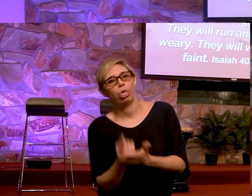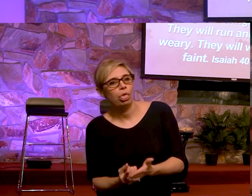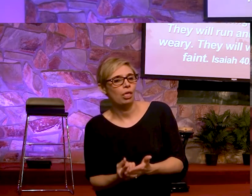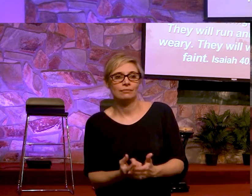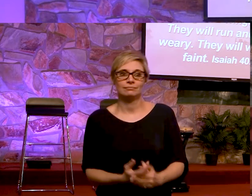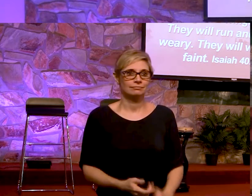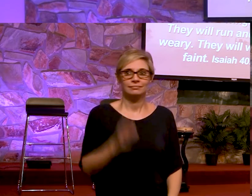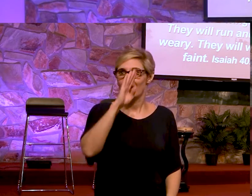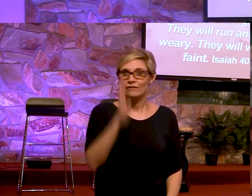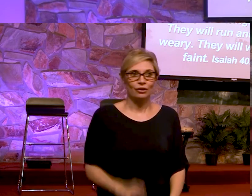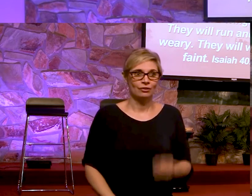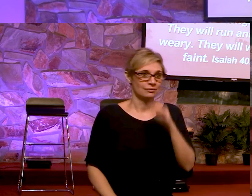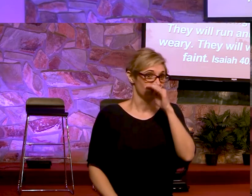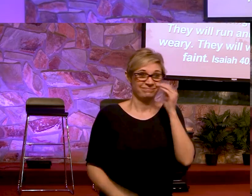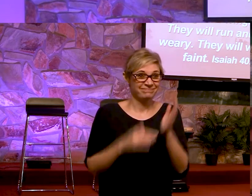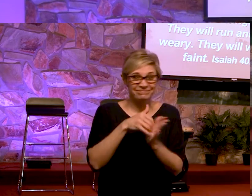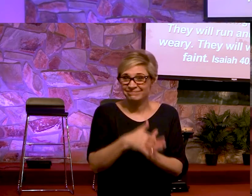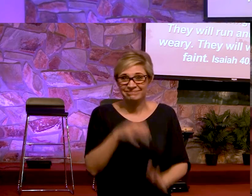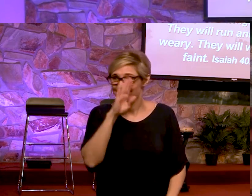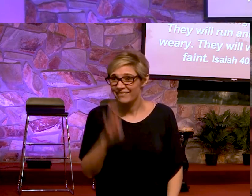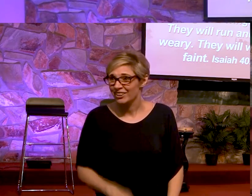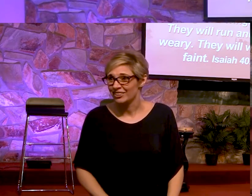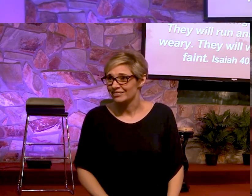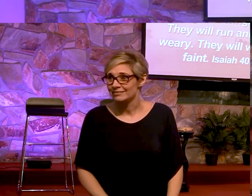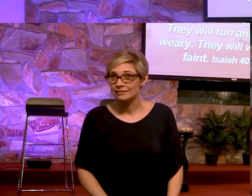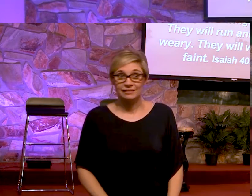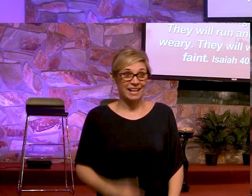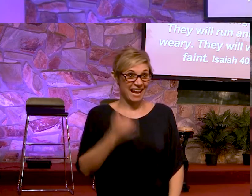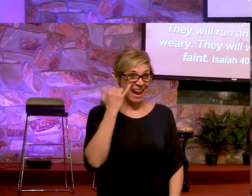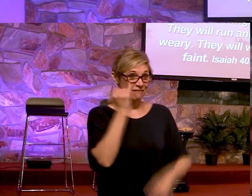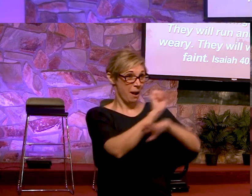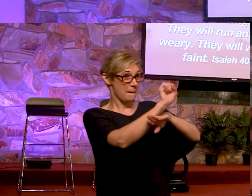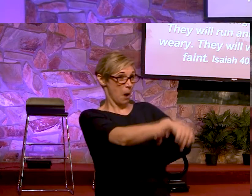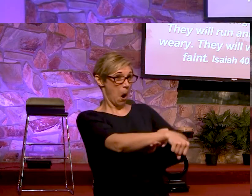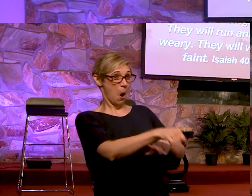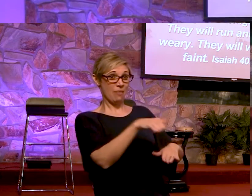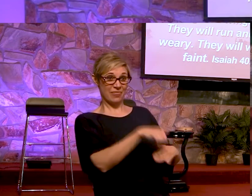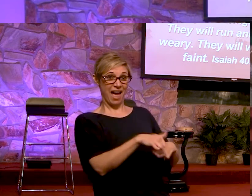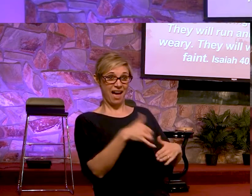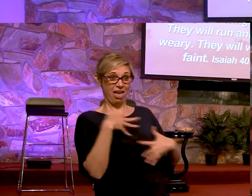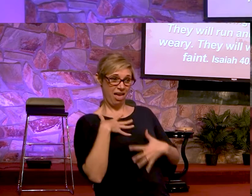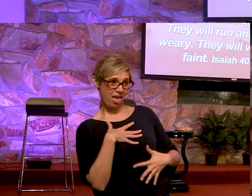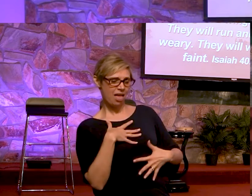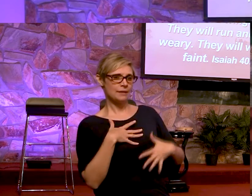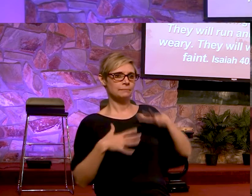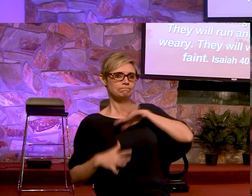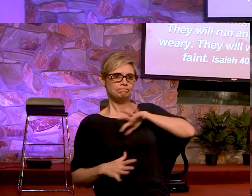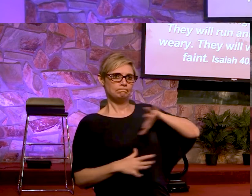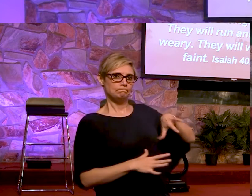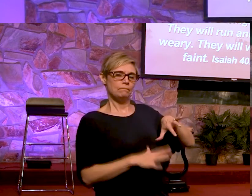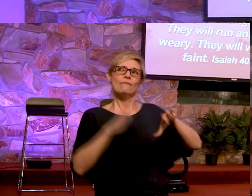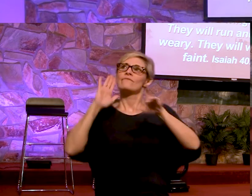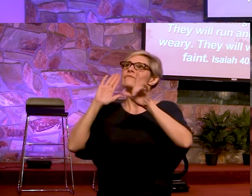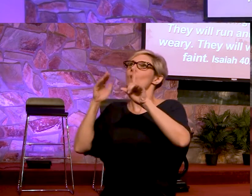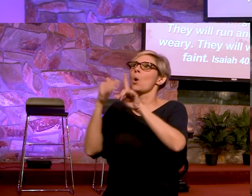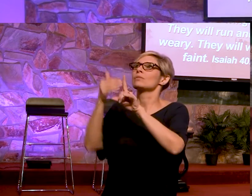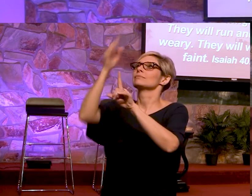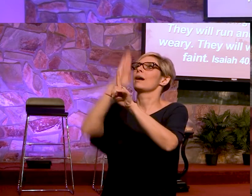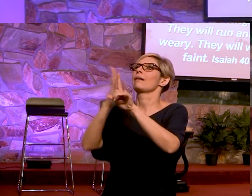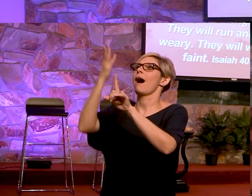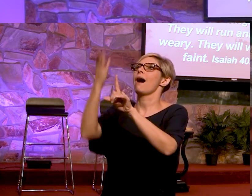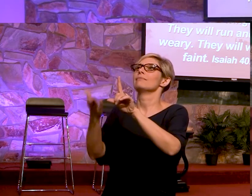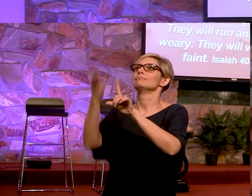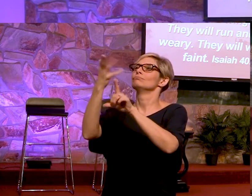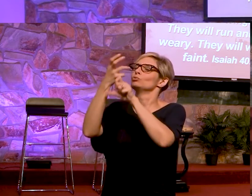And so it's imperative, if we're going to overcome this giant called discourage, we have to focus on who God is. We have to